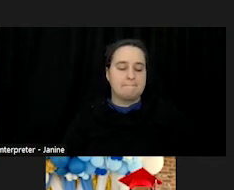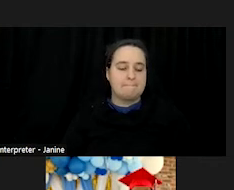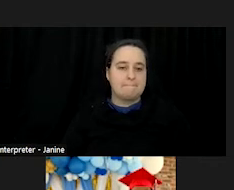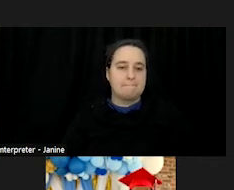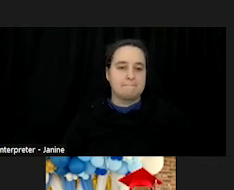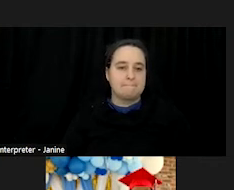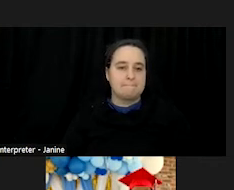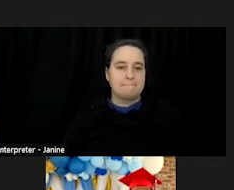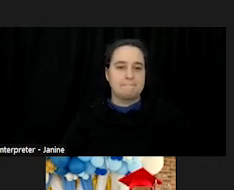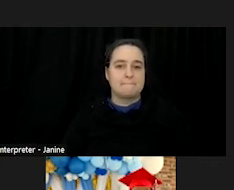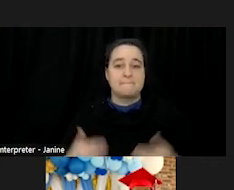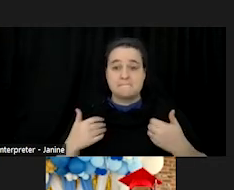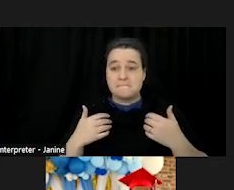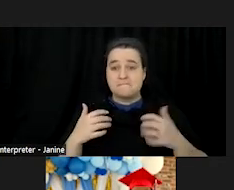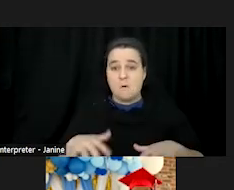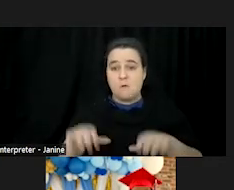Have activities